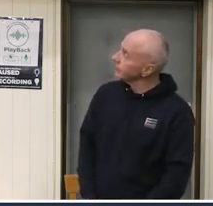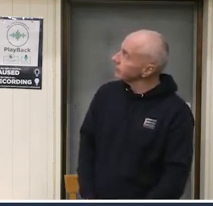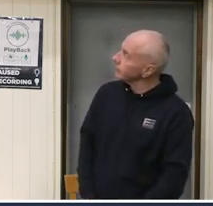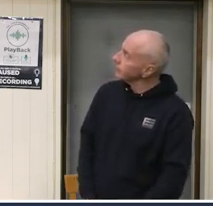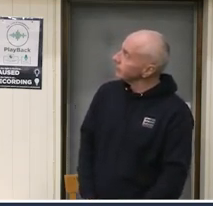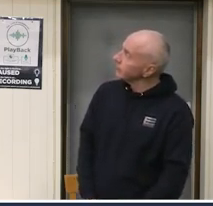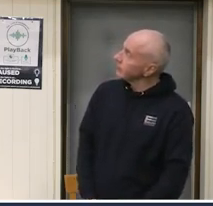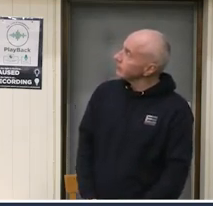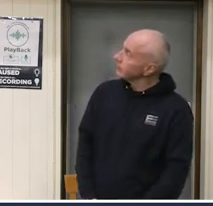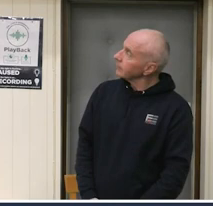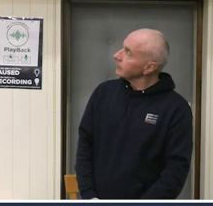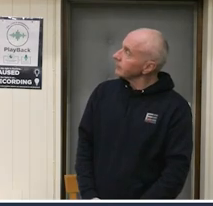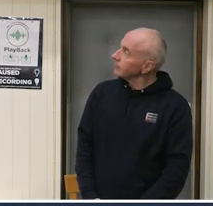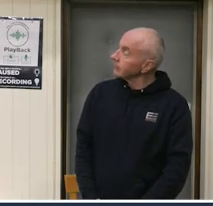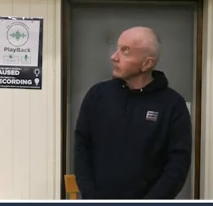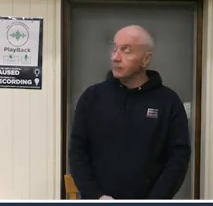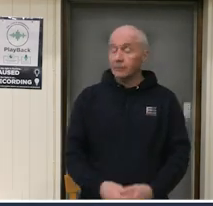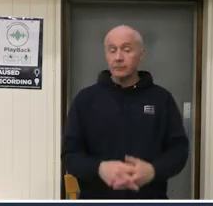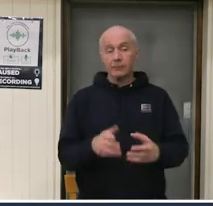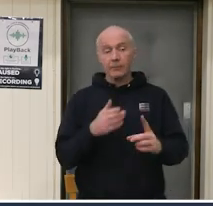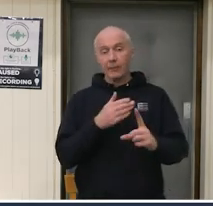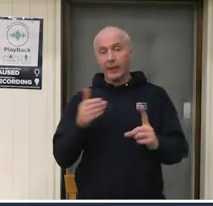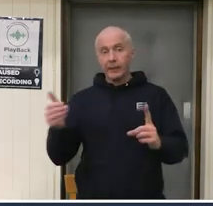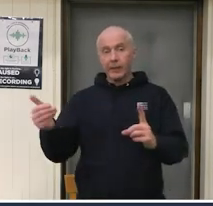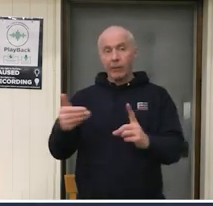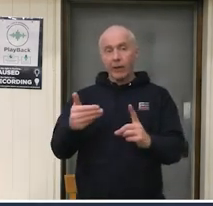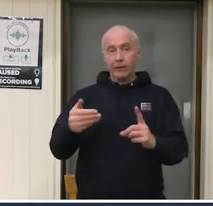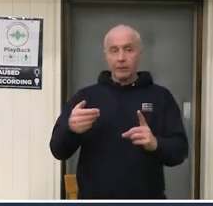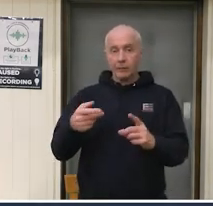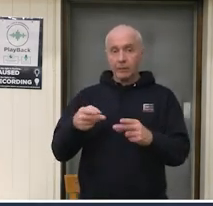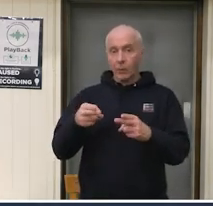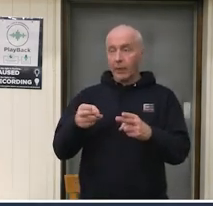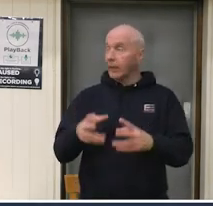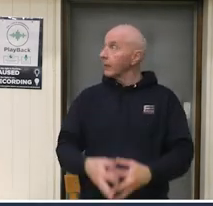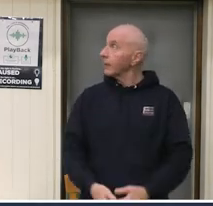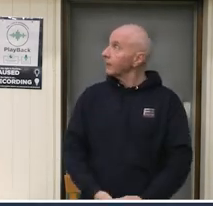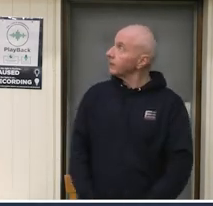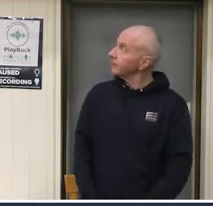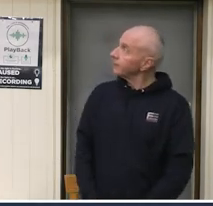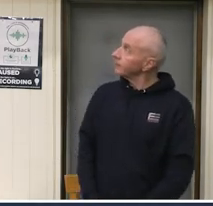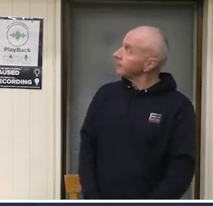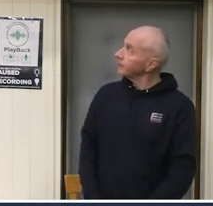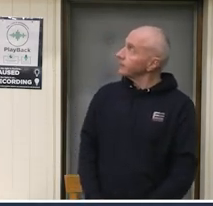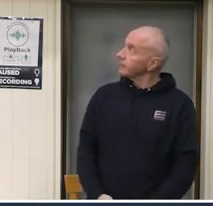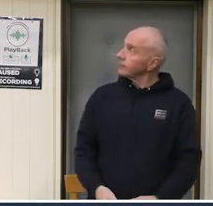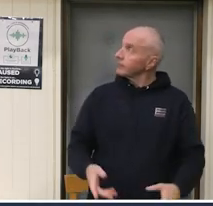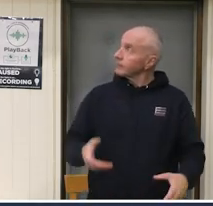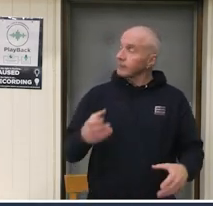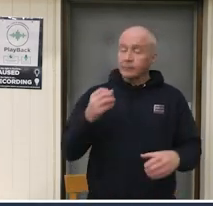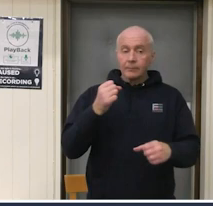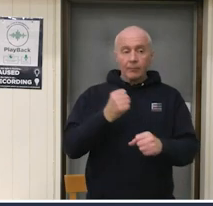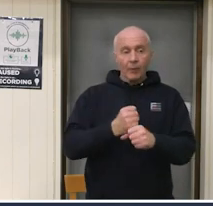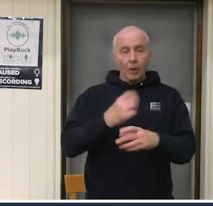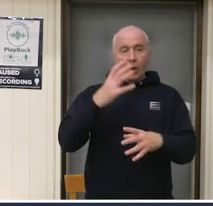On the other side, the indirect drive. So you've got a gold hole around